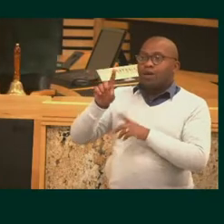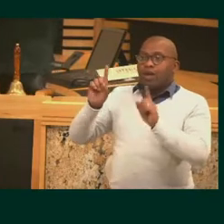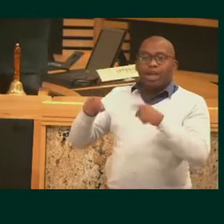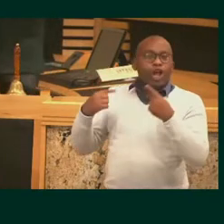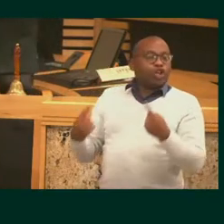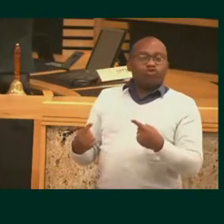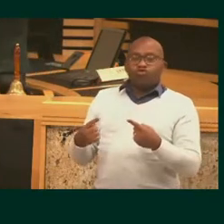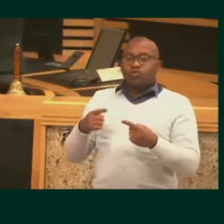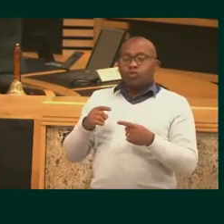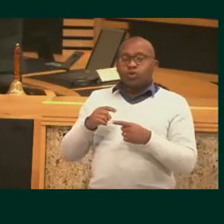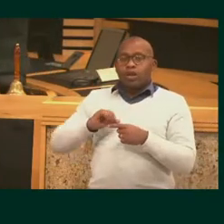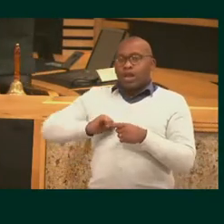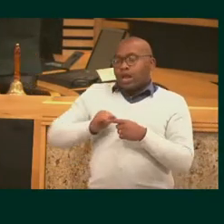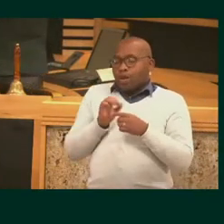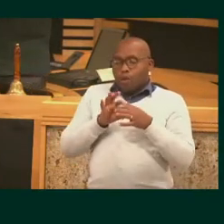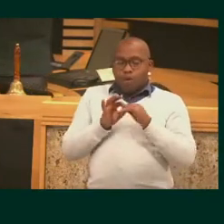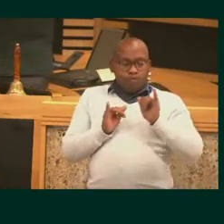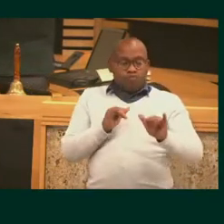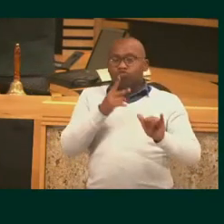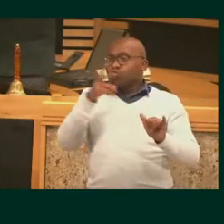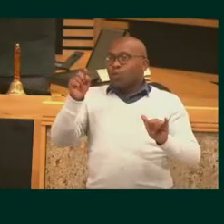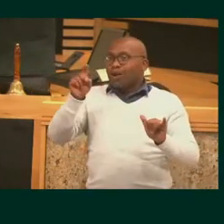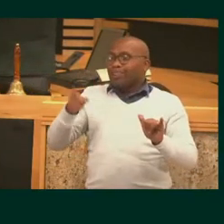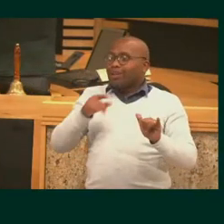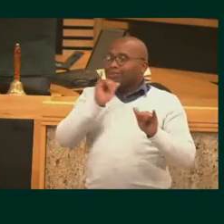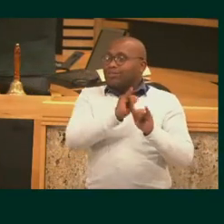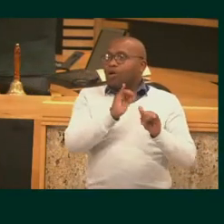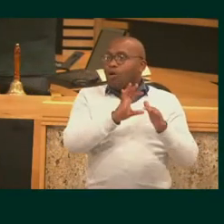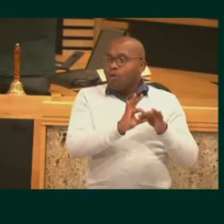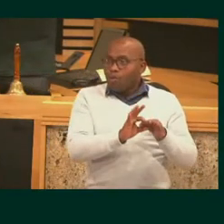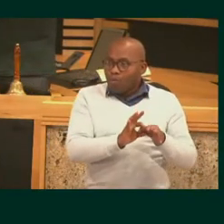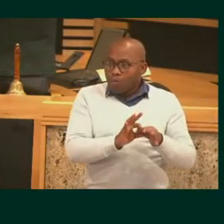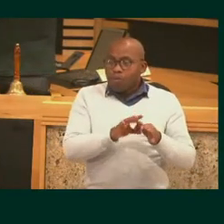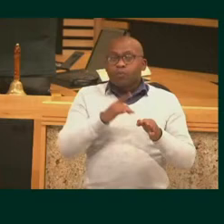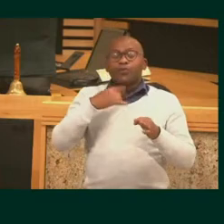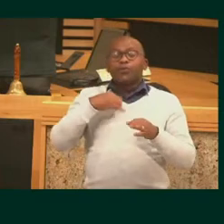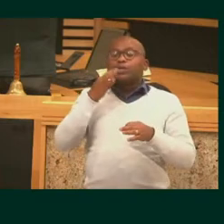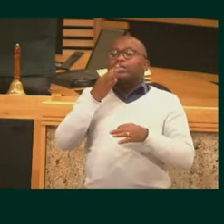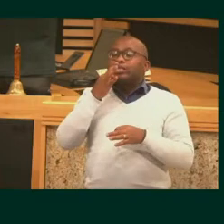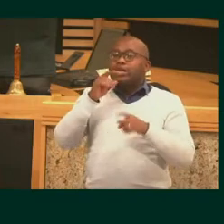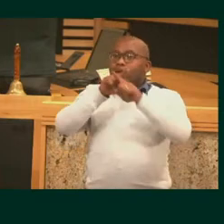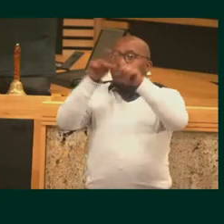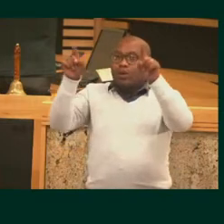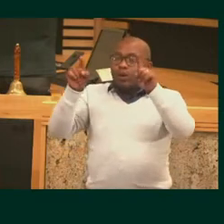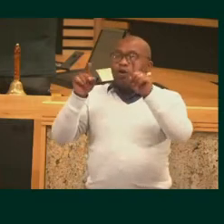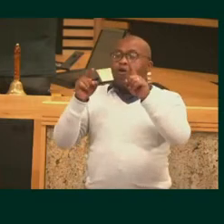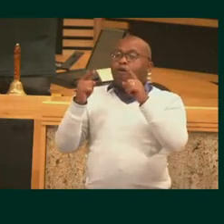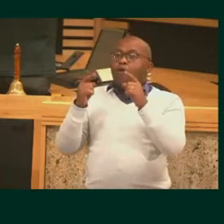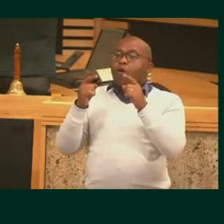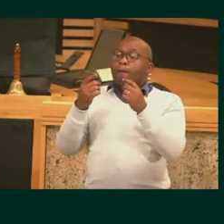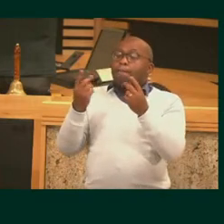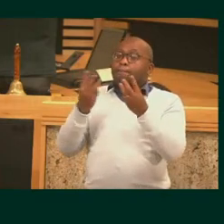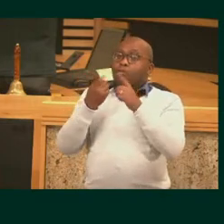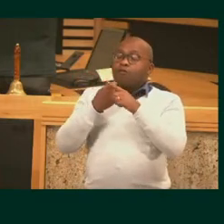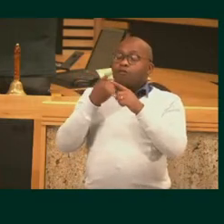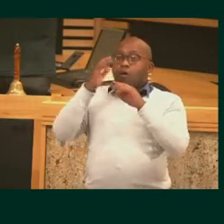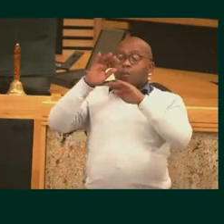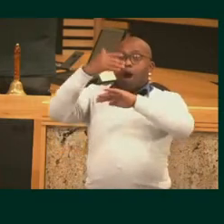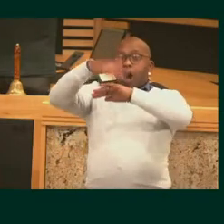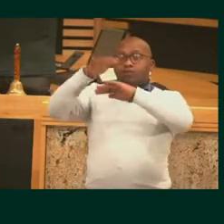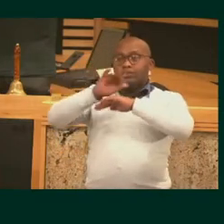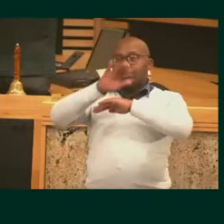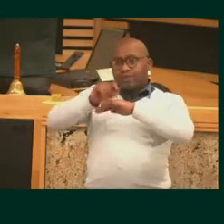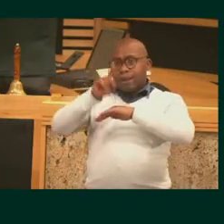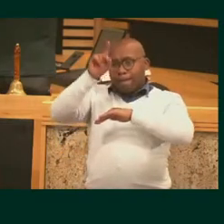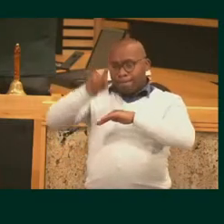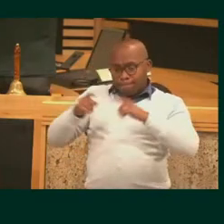banging that is why we're saying to foreign National Please obey the rules of the public you must ensure that you open bank accounts and keep the money